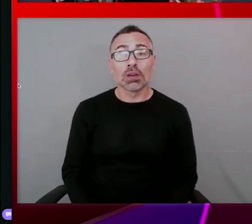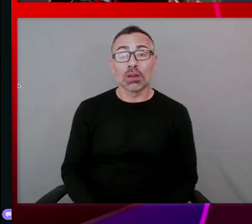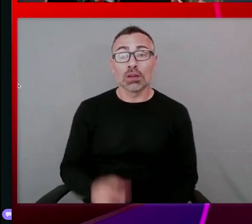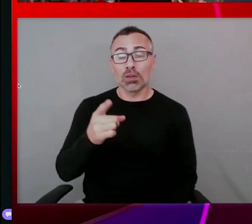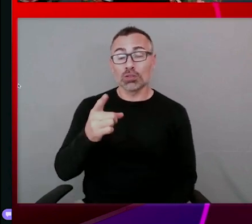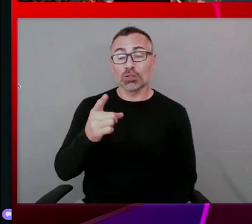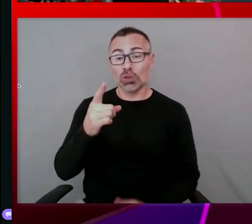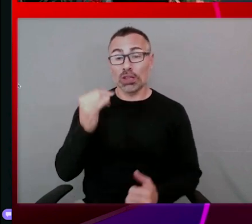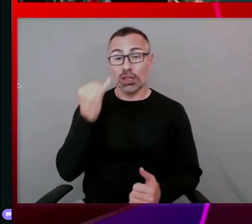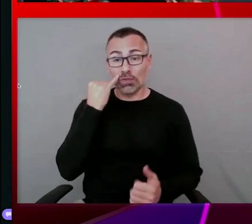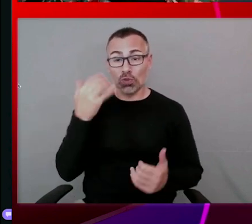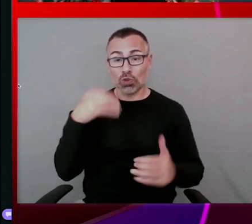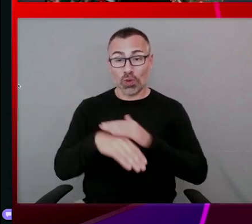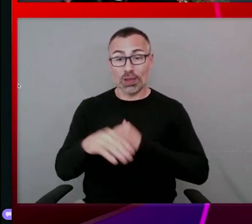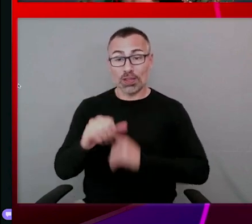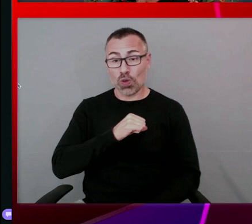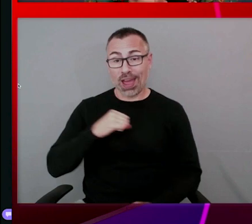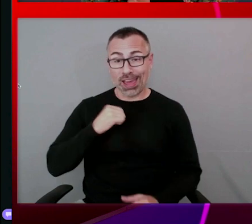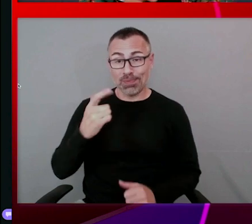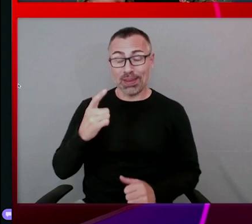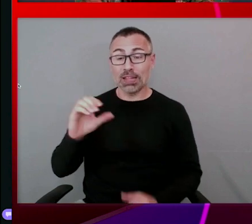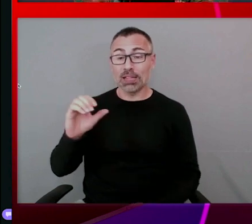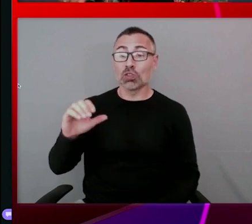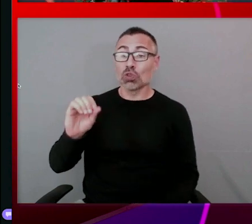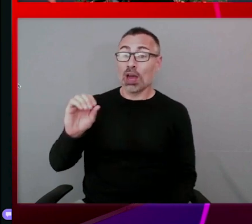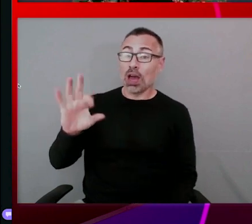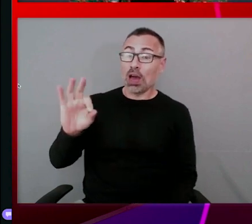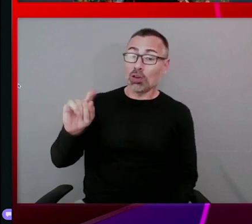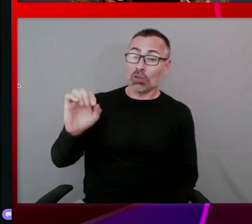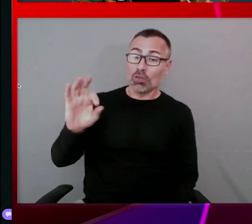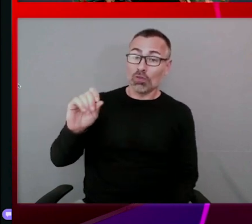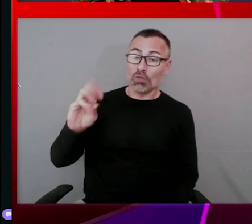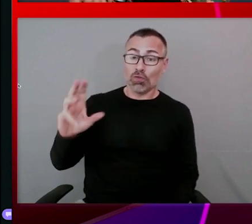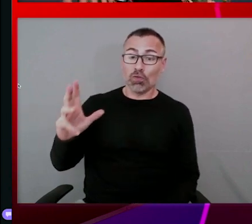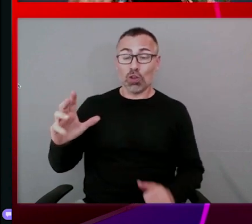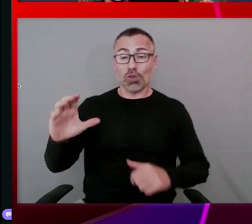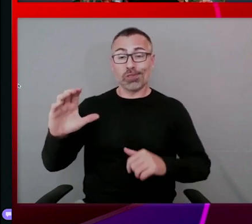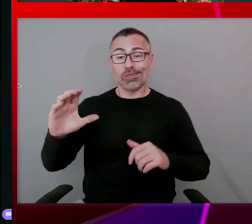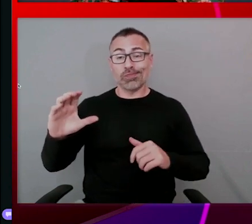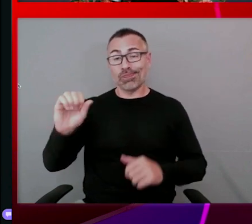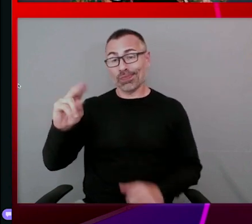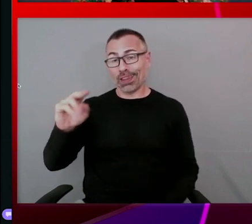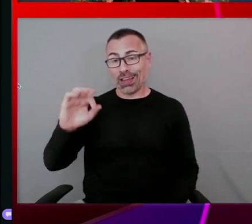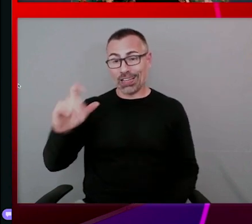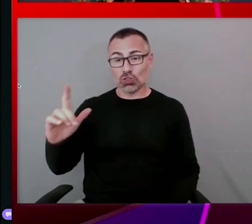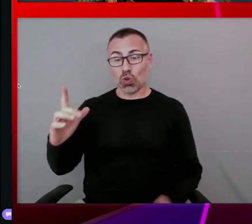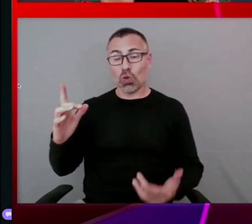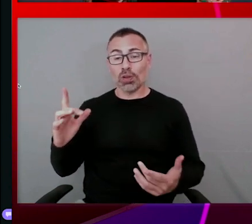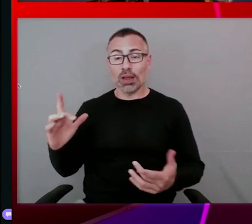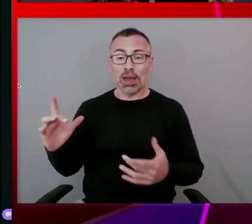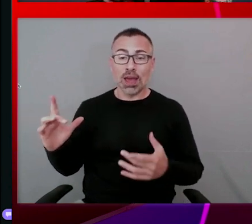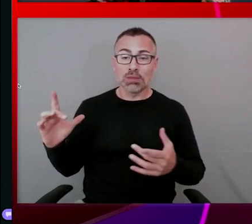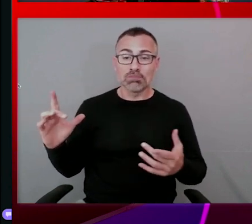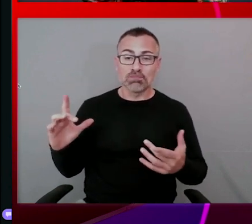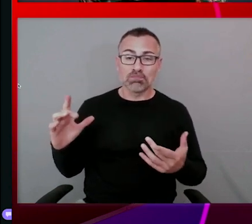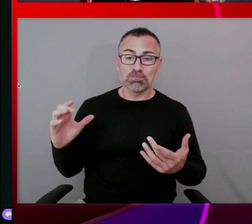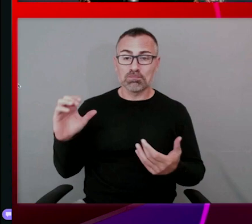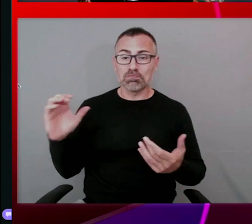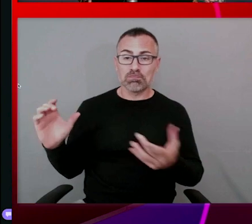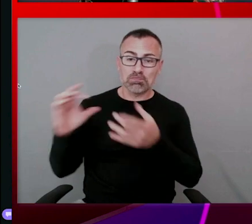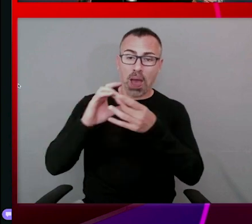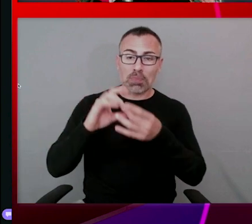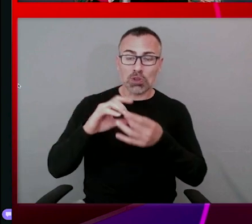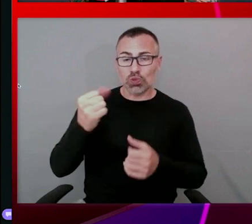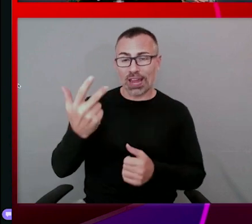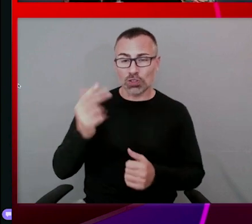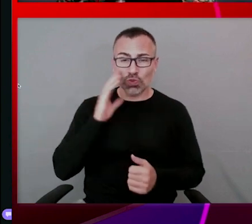console and map those data sources to S3 or Redshift, and register that in Glue Data Catalog, it will automatically show up